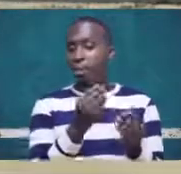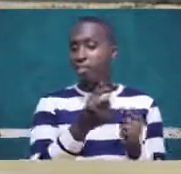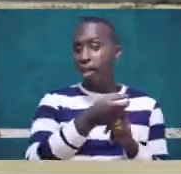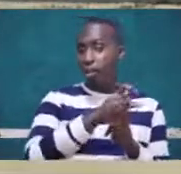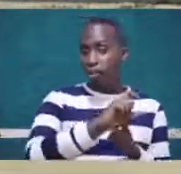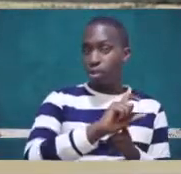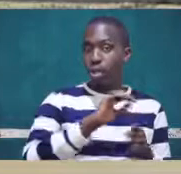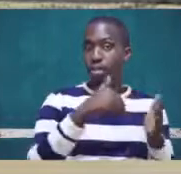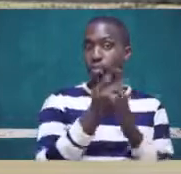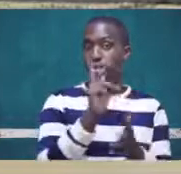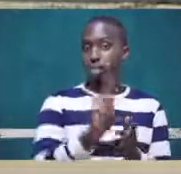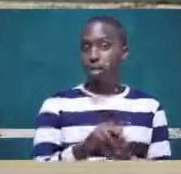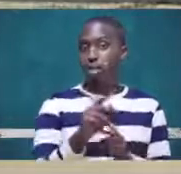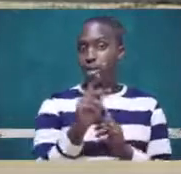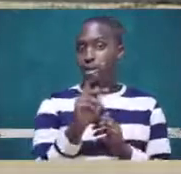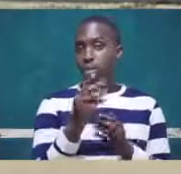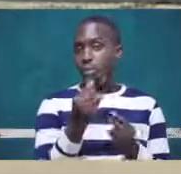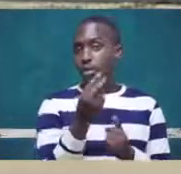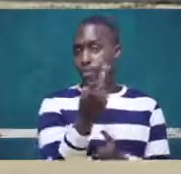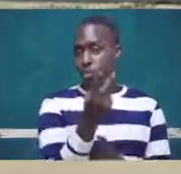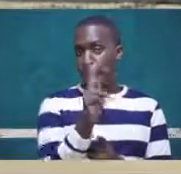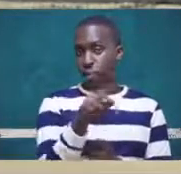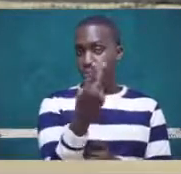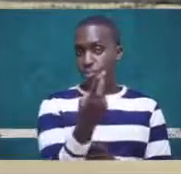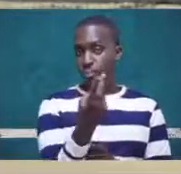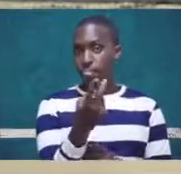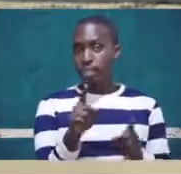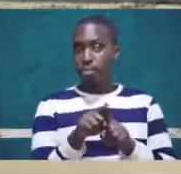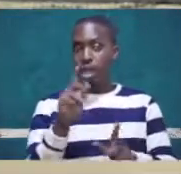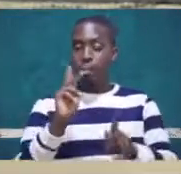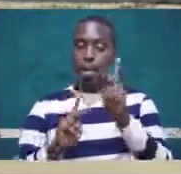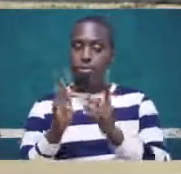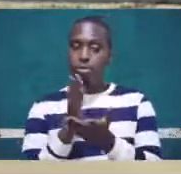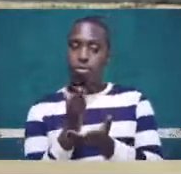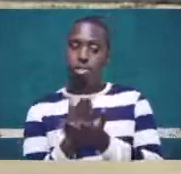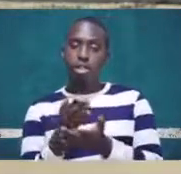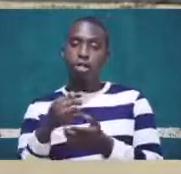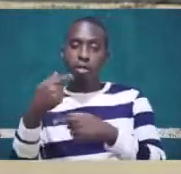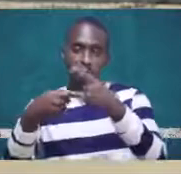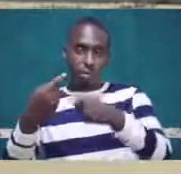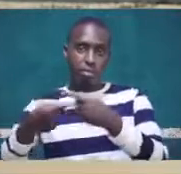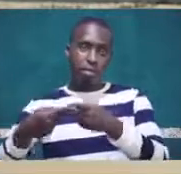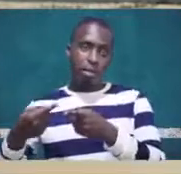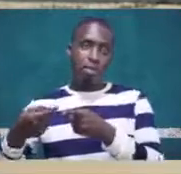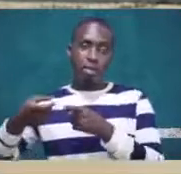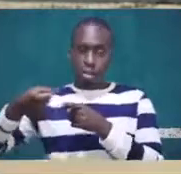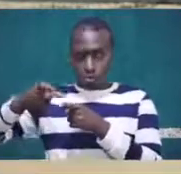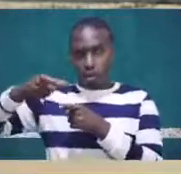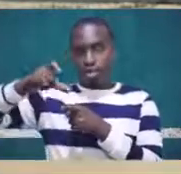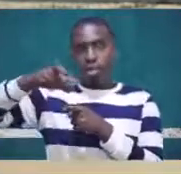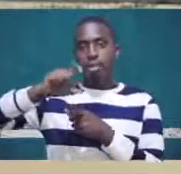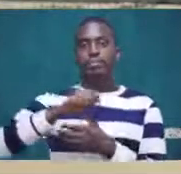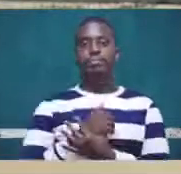maybe to price 2. So we expect quantity demanded also to